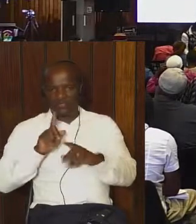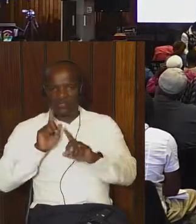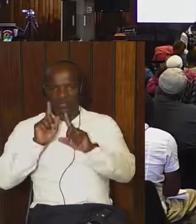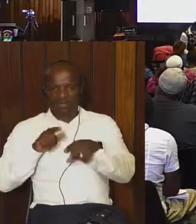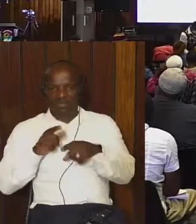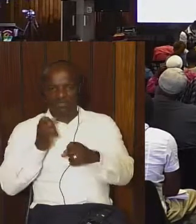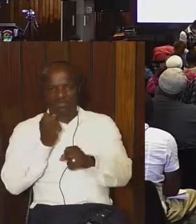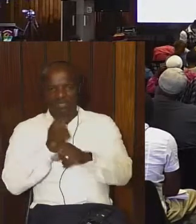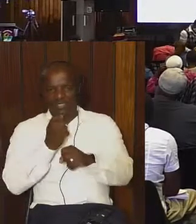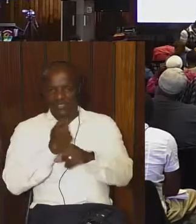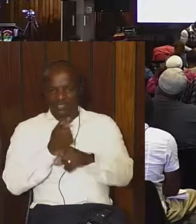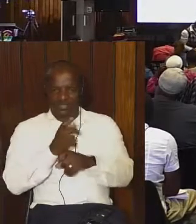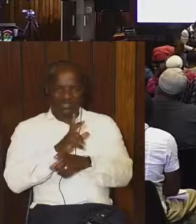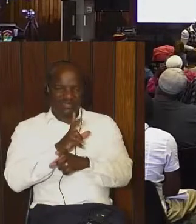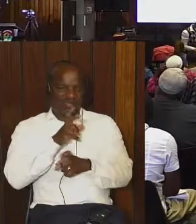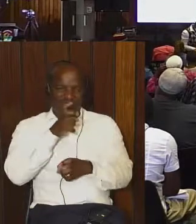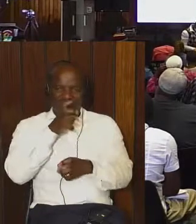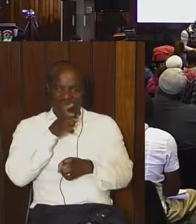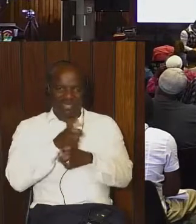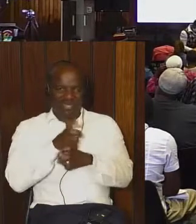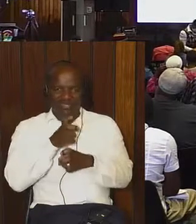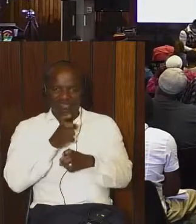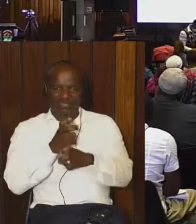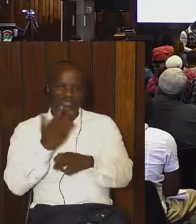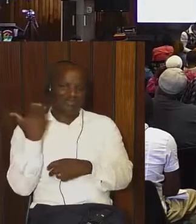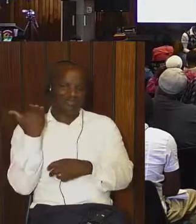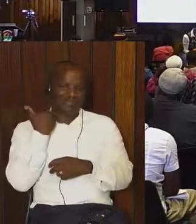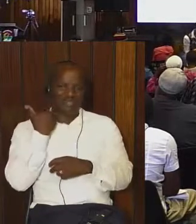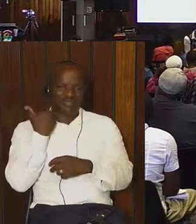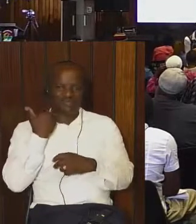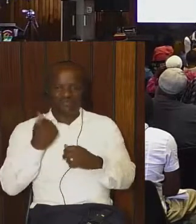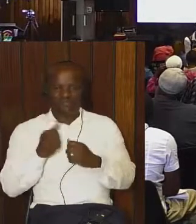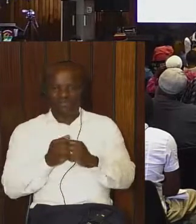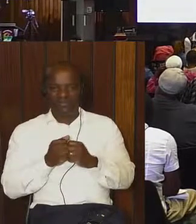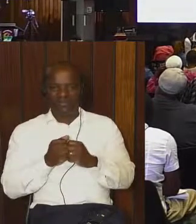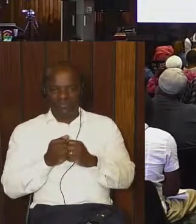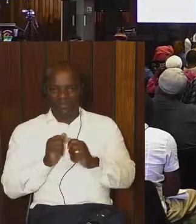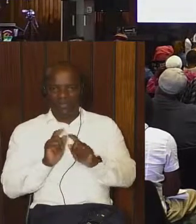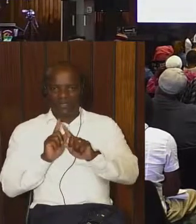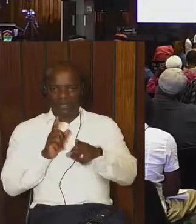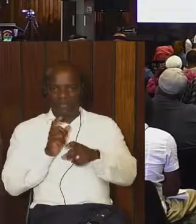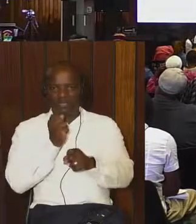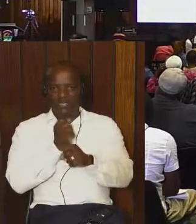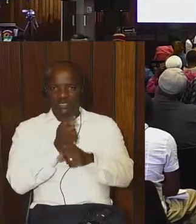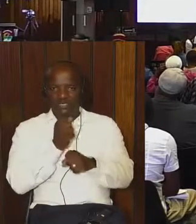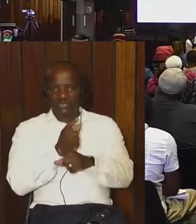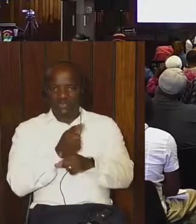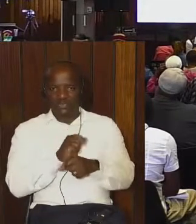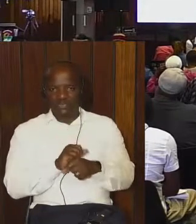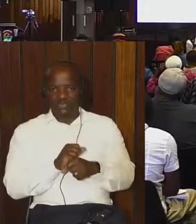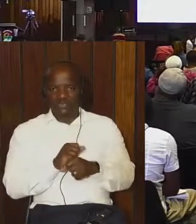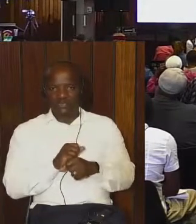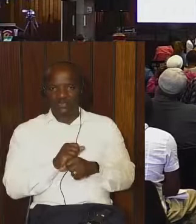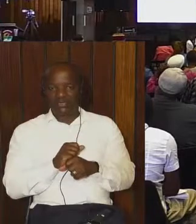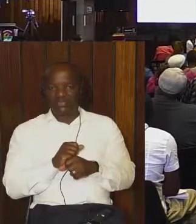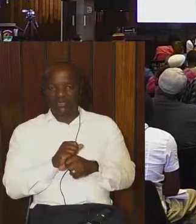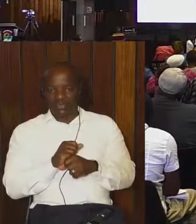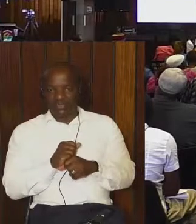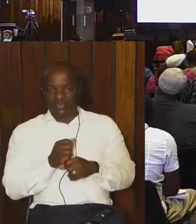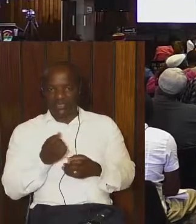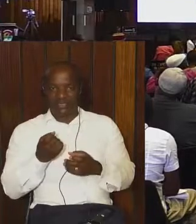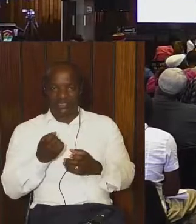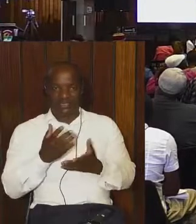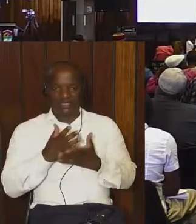we find that they are getting difficulties. And the other thing that when you go to the taxis, there are demarcations